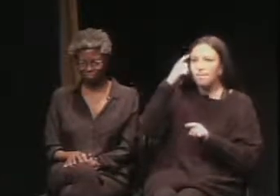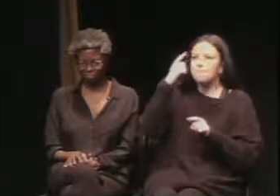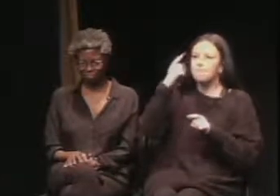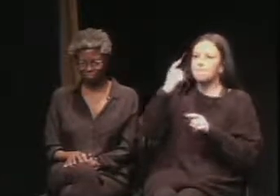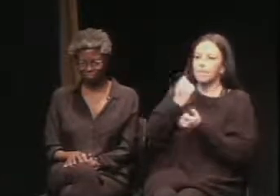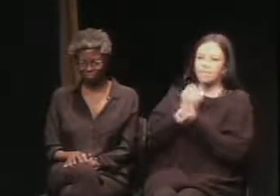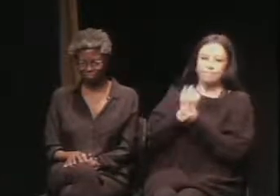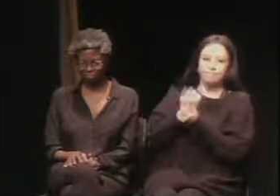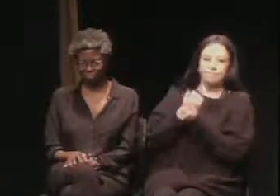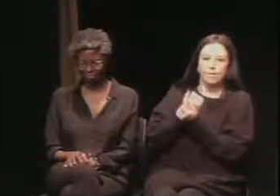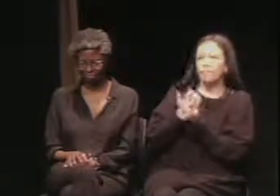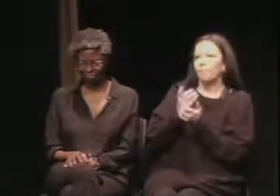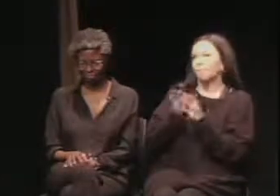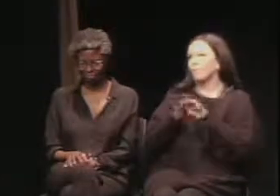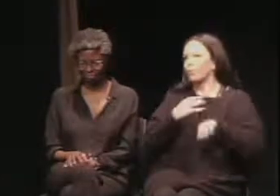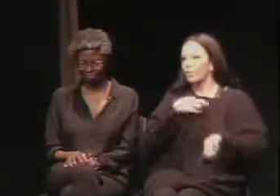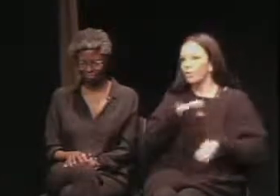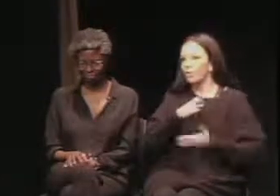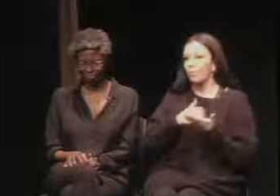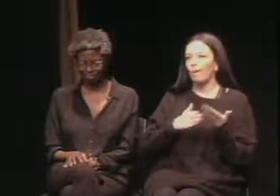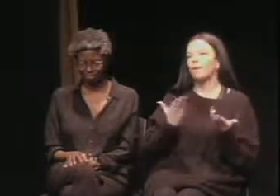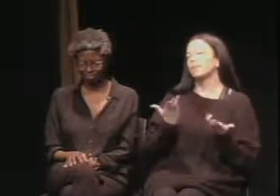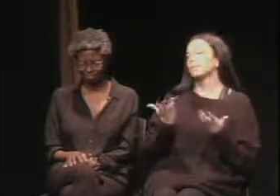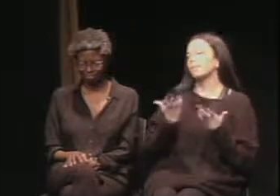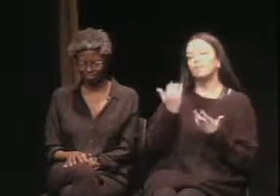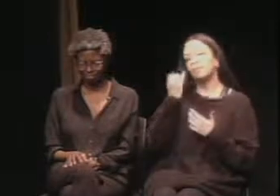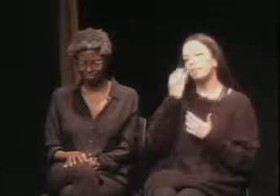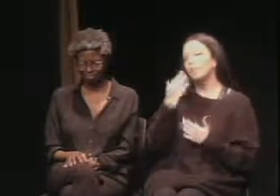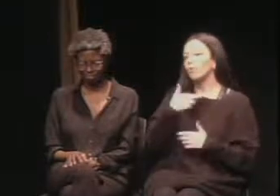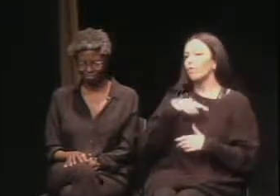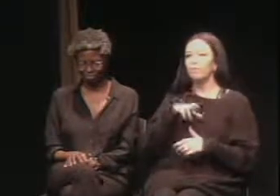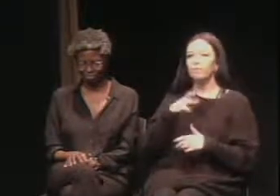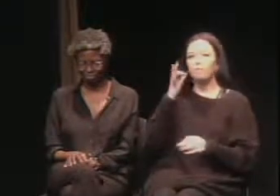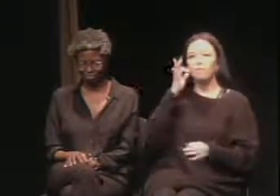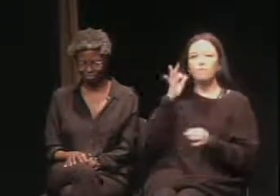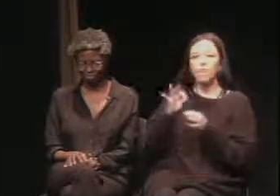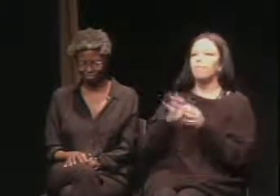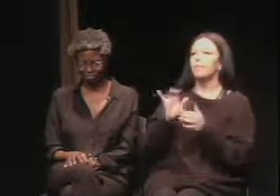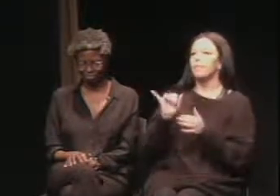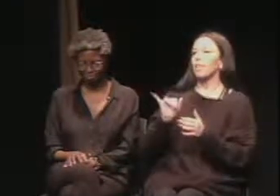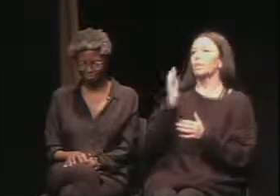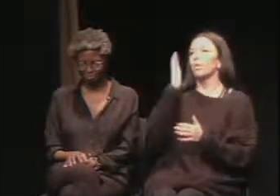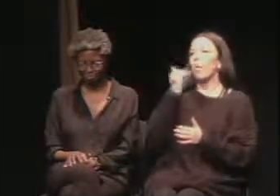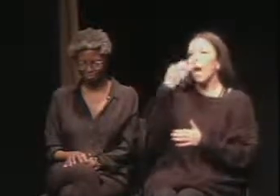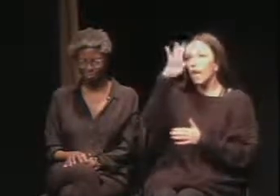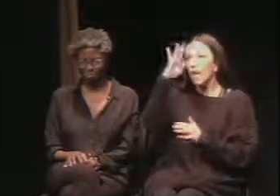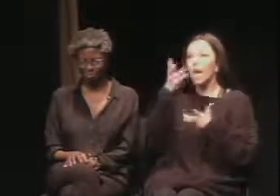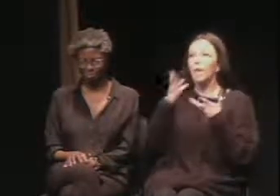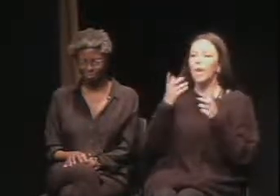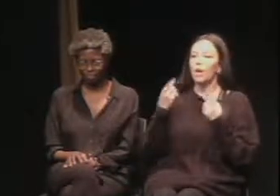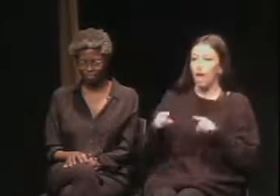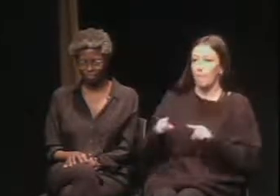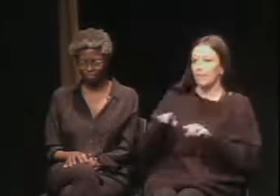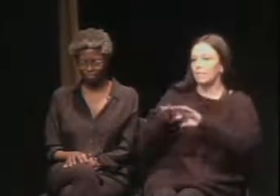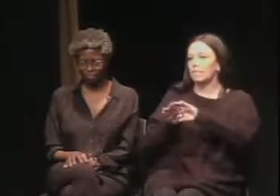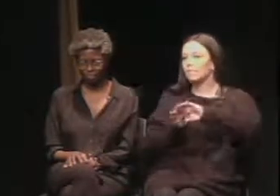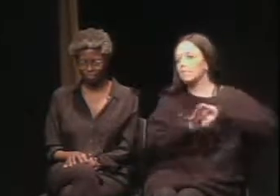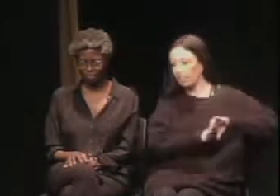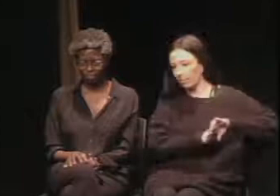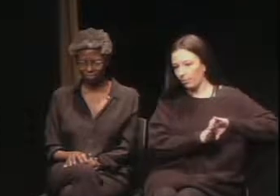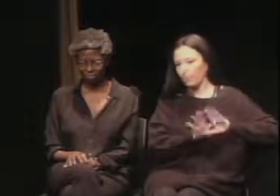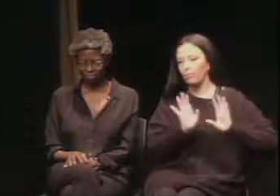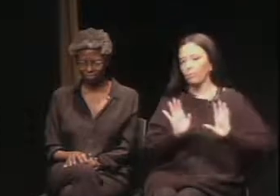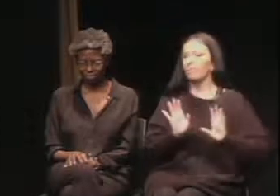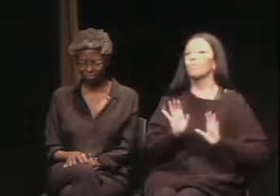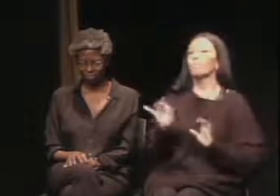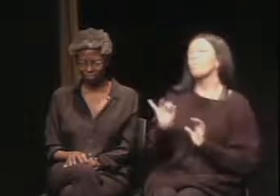the religious part, right? There's a part, if you're religious or have faith, and there's the, like, why did God let this happen? That's separate. Right.